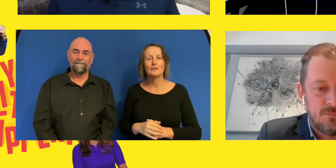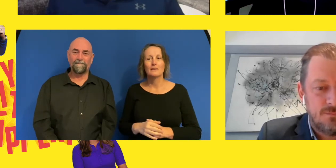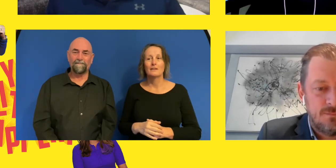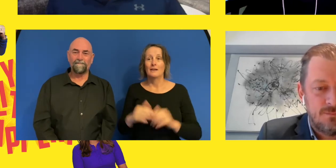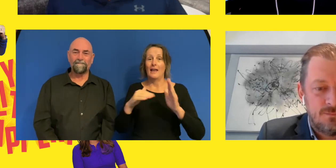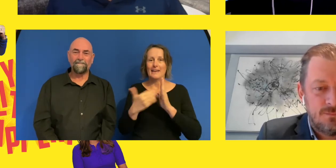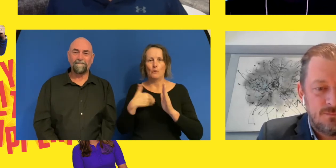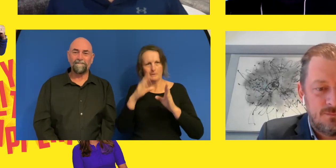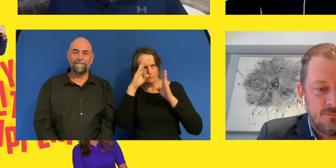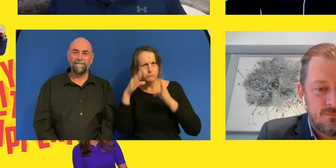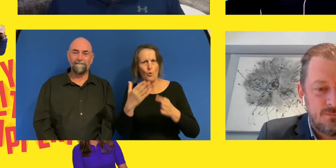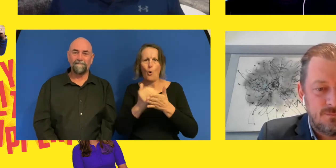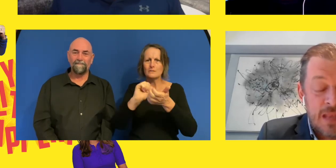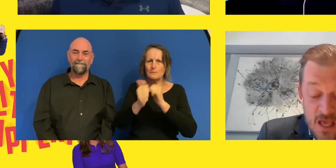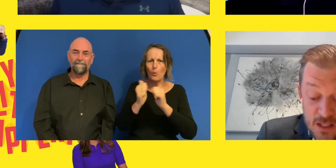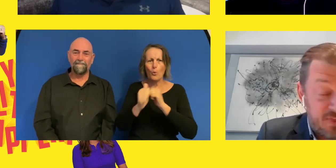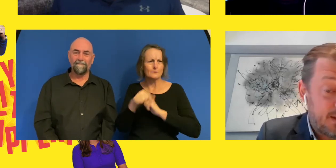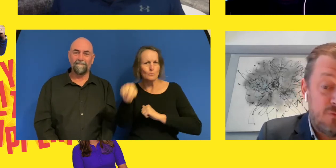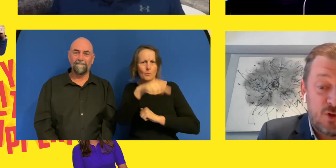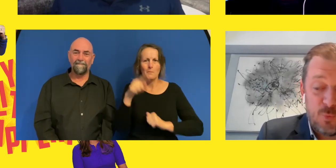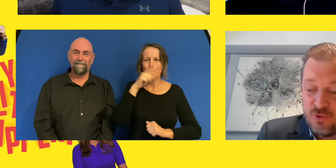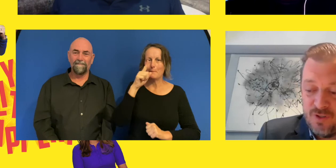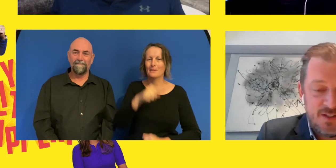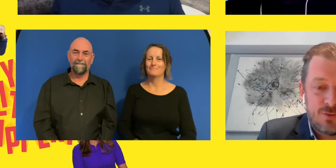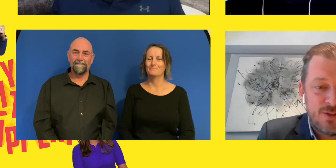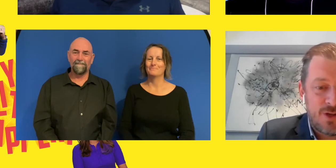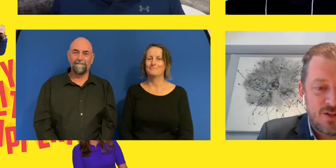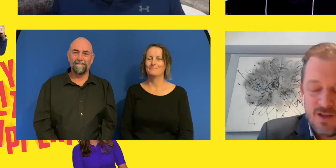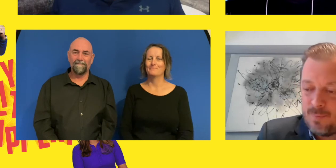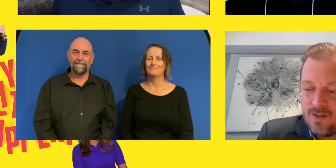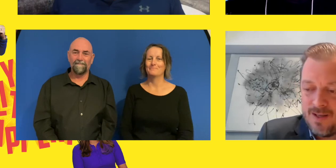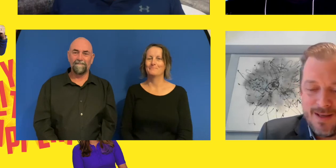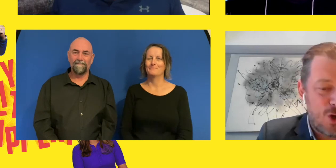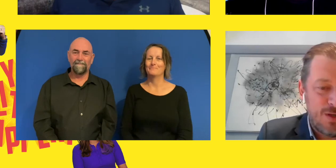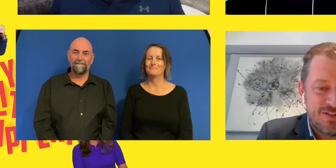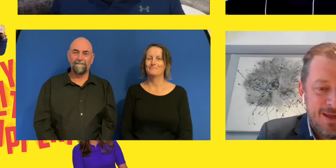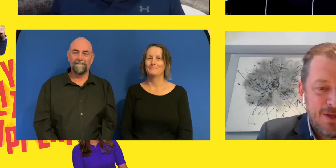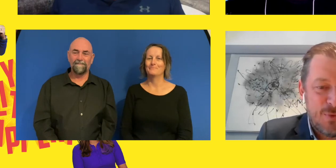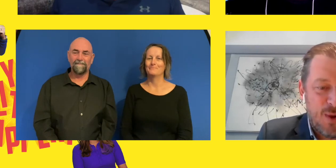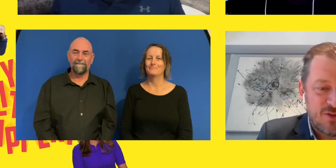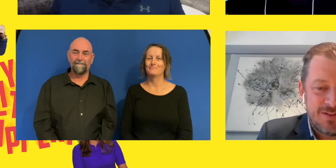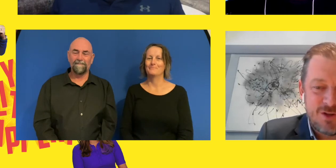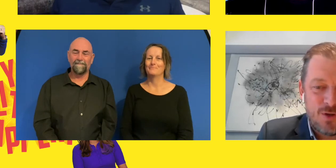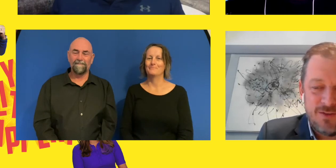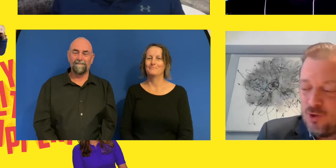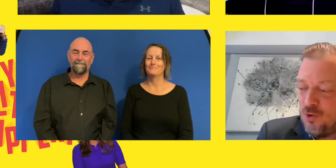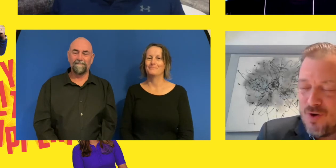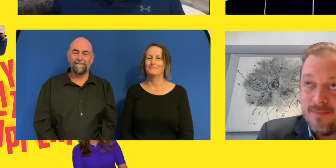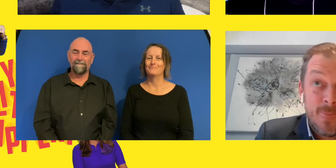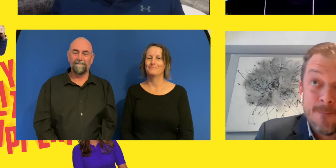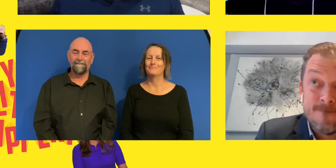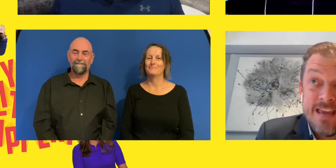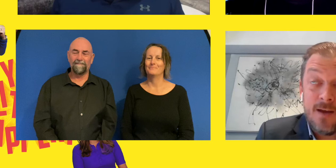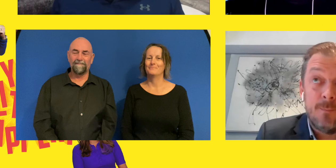joining us on You Little Ripper. No, thank you for the opportunity. It's great to catch up. As always, it's a pleasure talking to you.